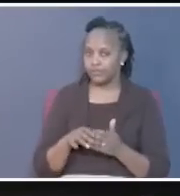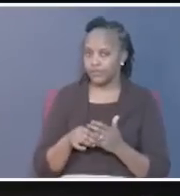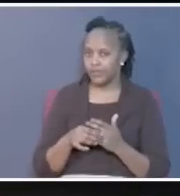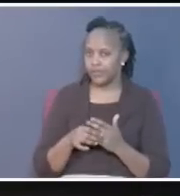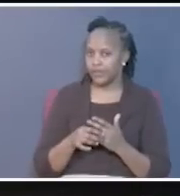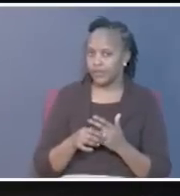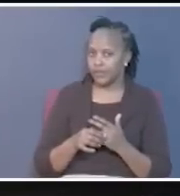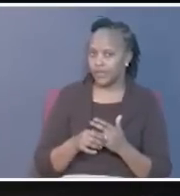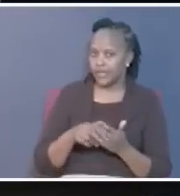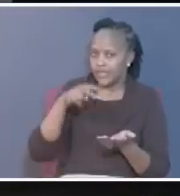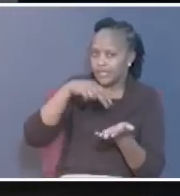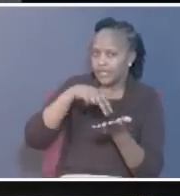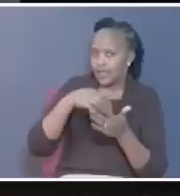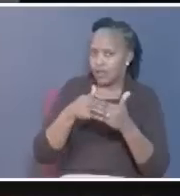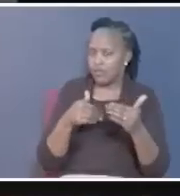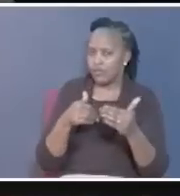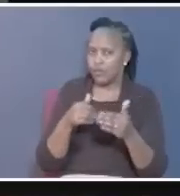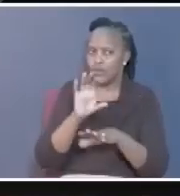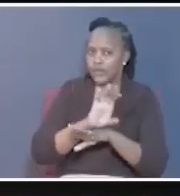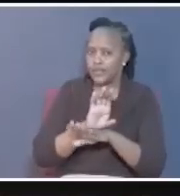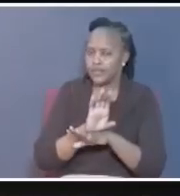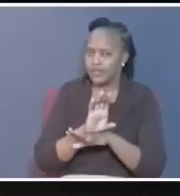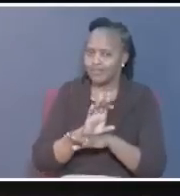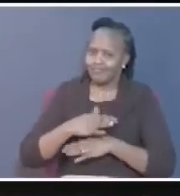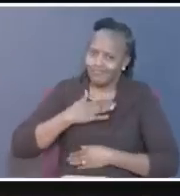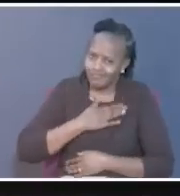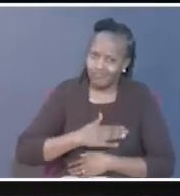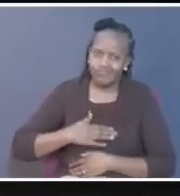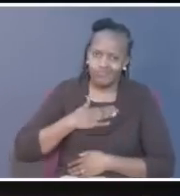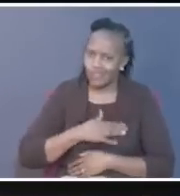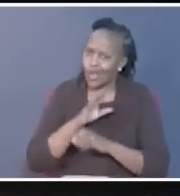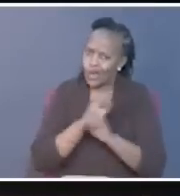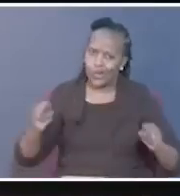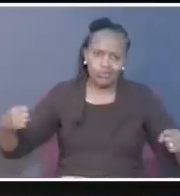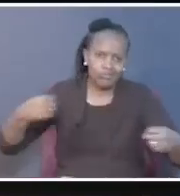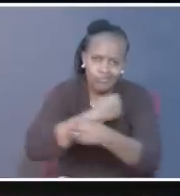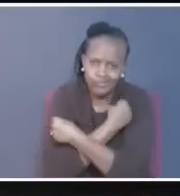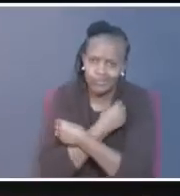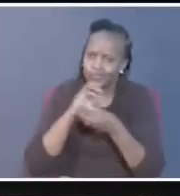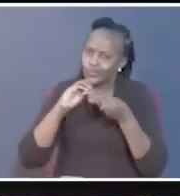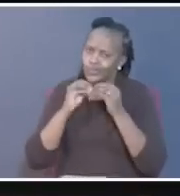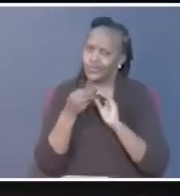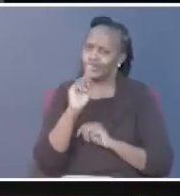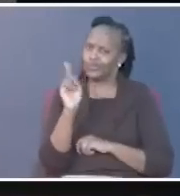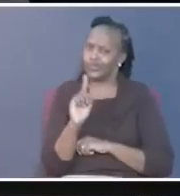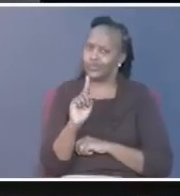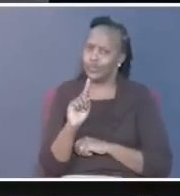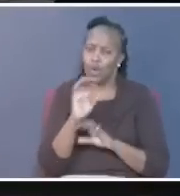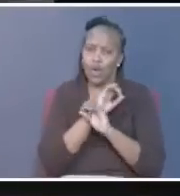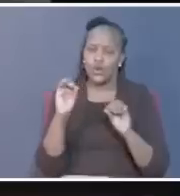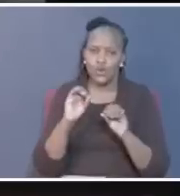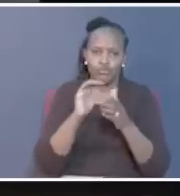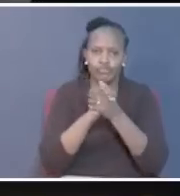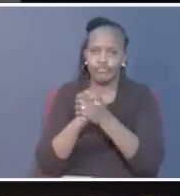I would stand before our congregation and urge them not to hug and not to peck on the cheek and not to hold or